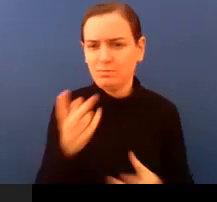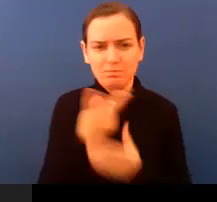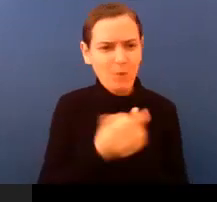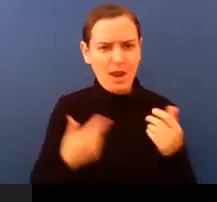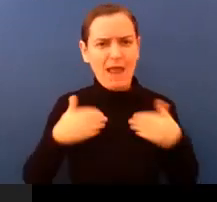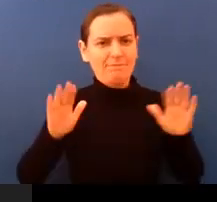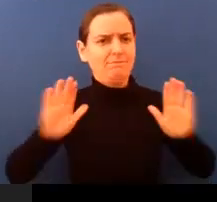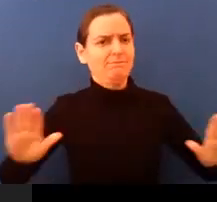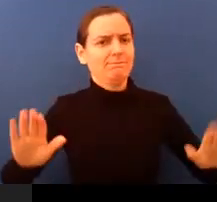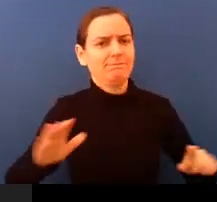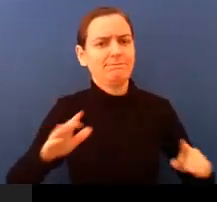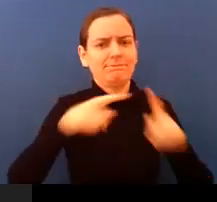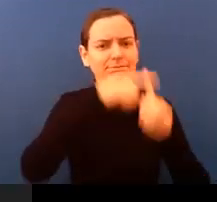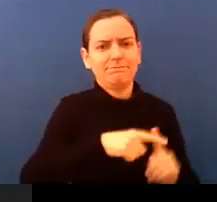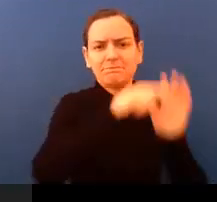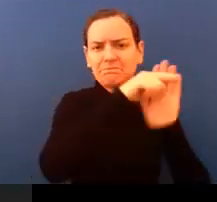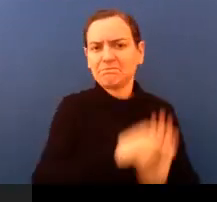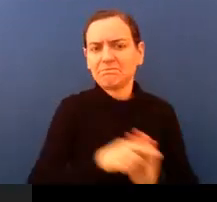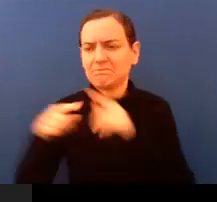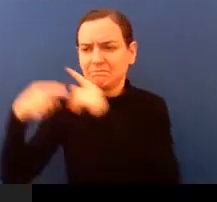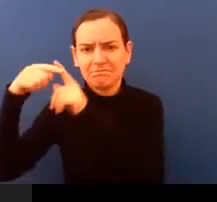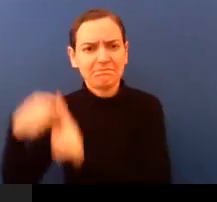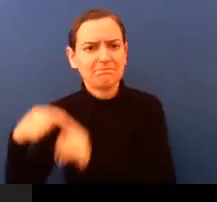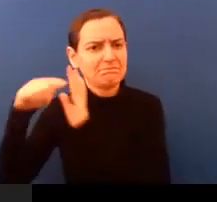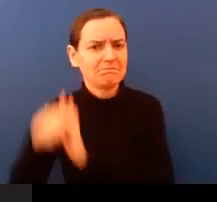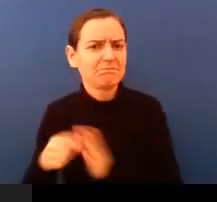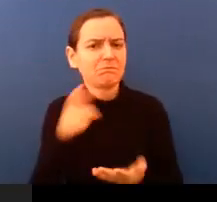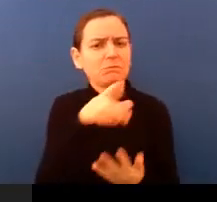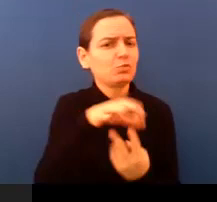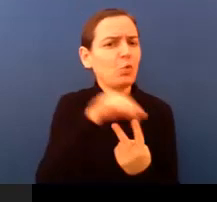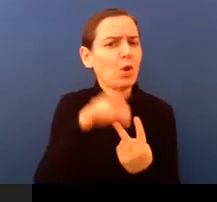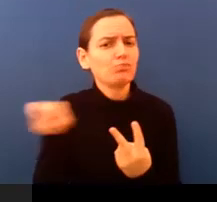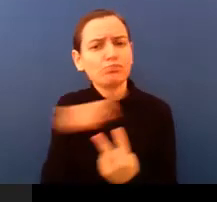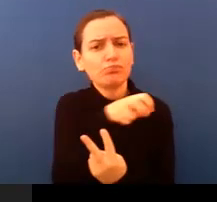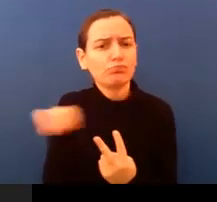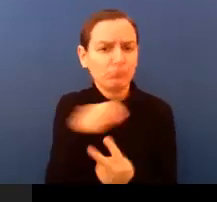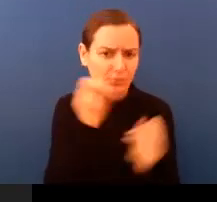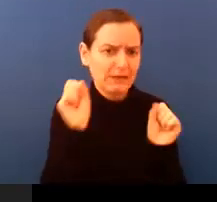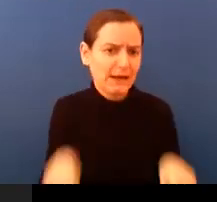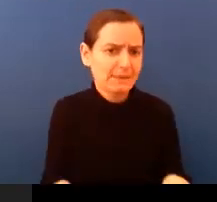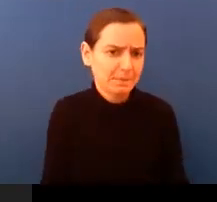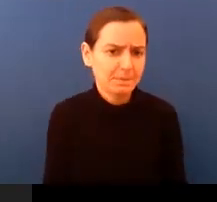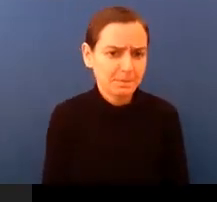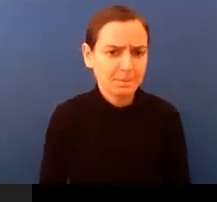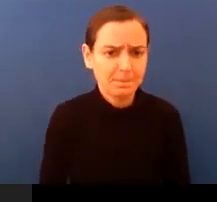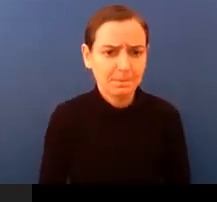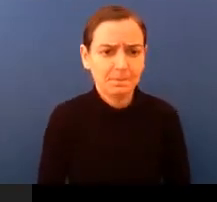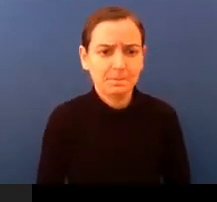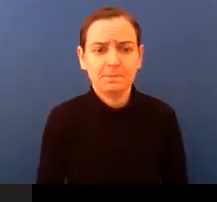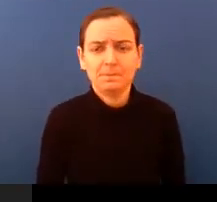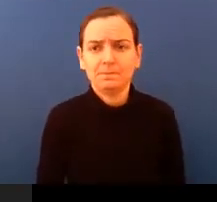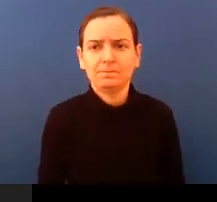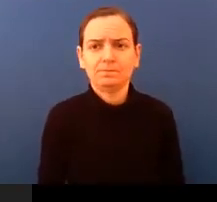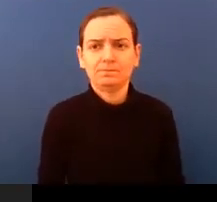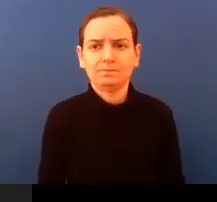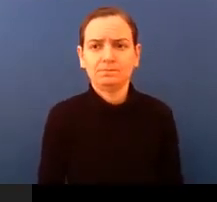guide dog. It's really a matter of preference, and there isn't one that's better than the other. It's what you want and